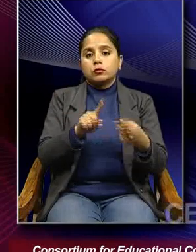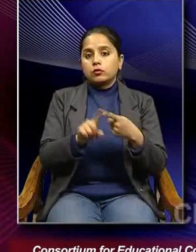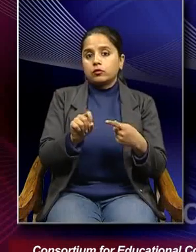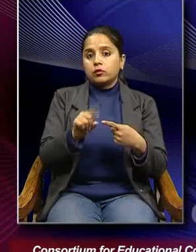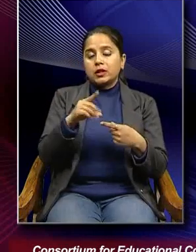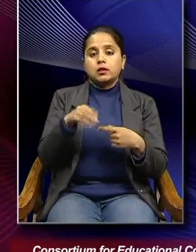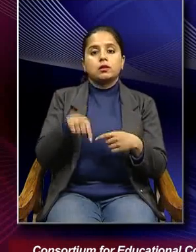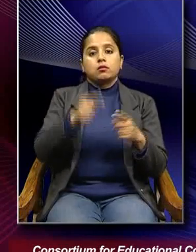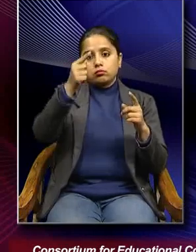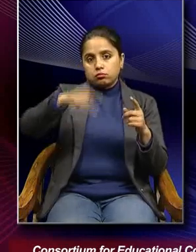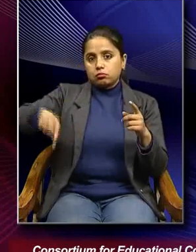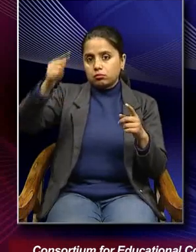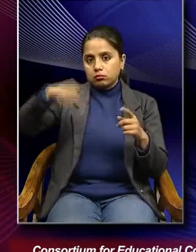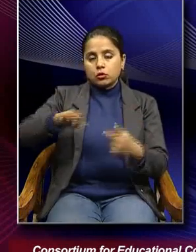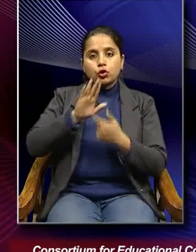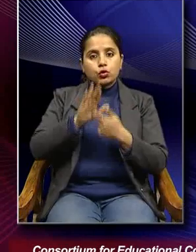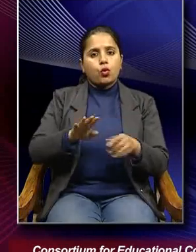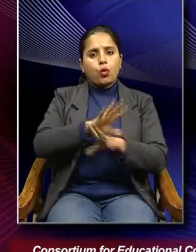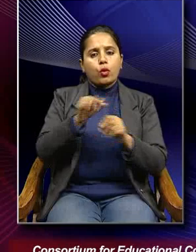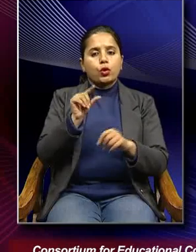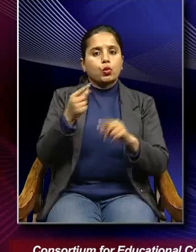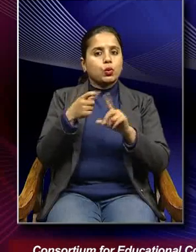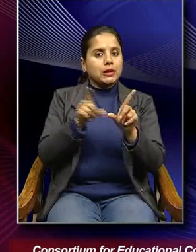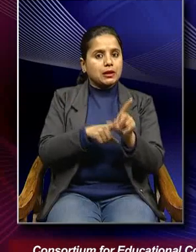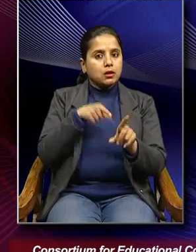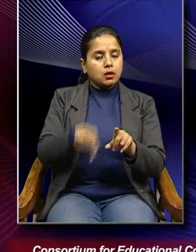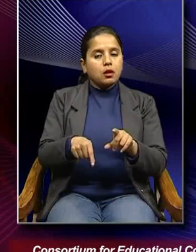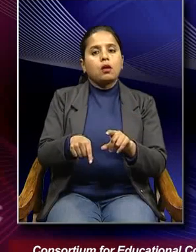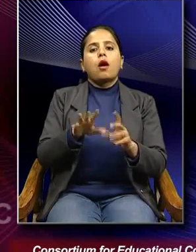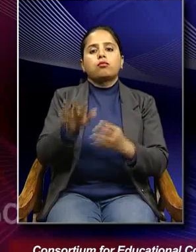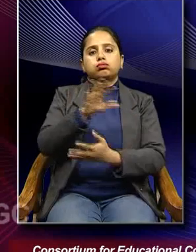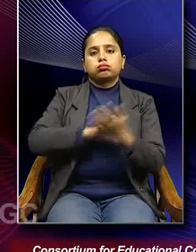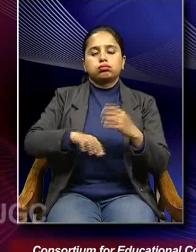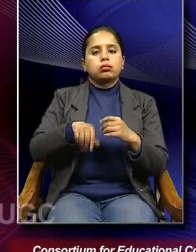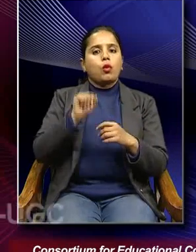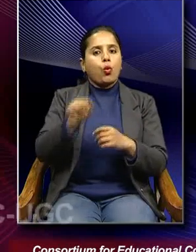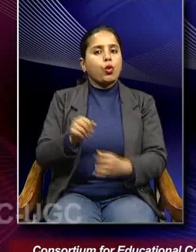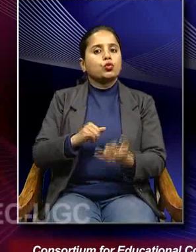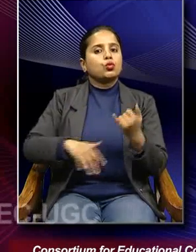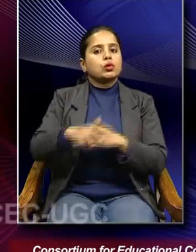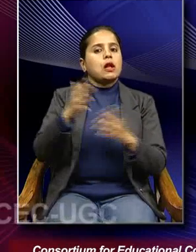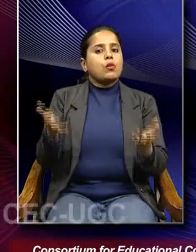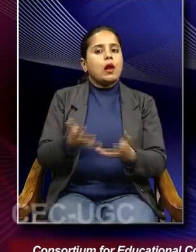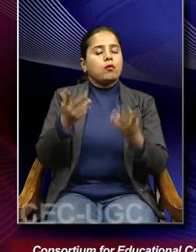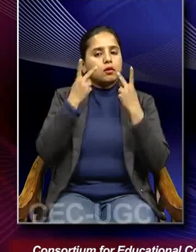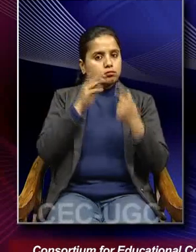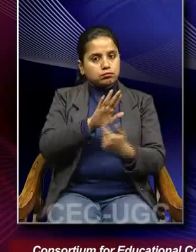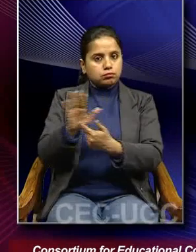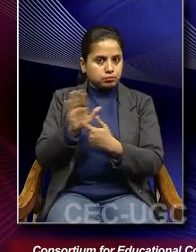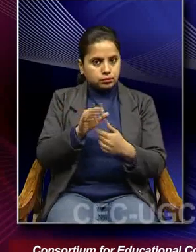curve represents all utility combinations that yield social welfare.